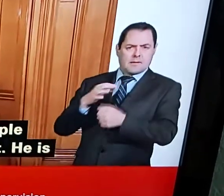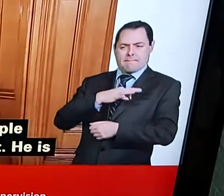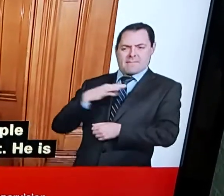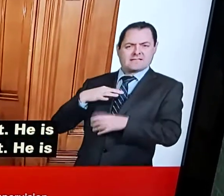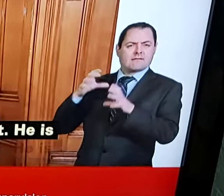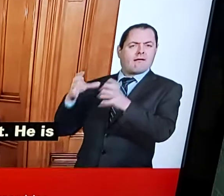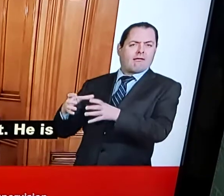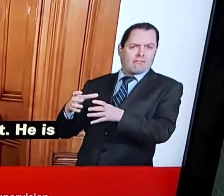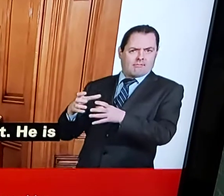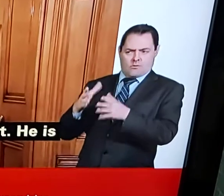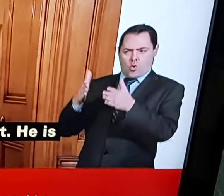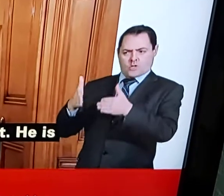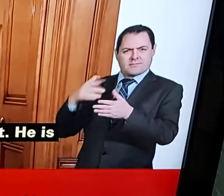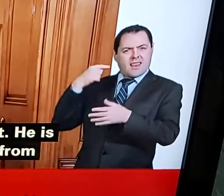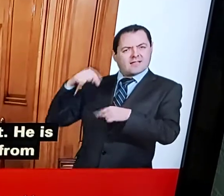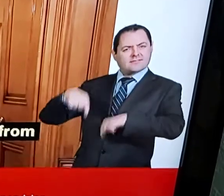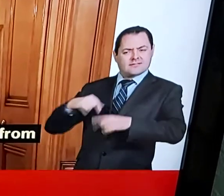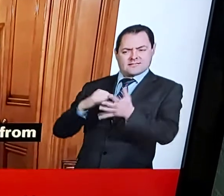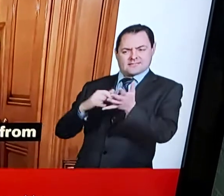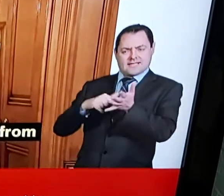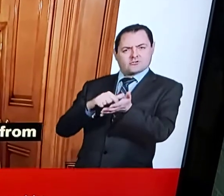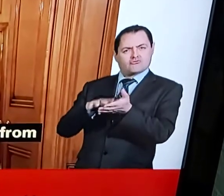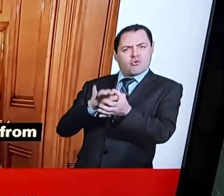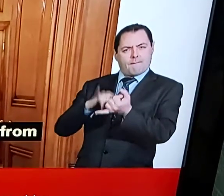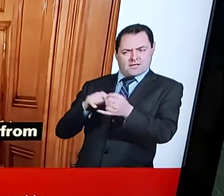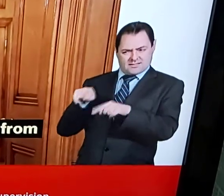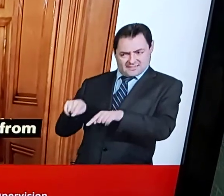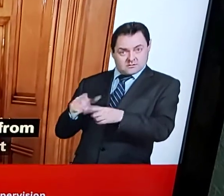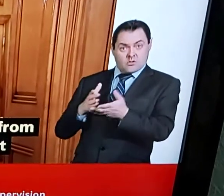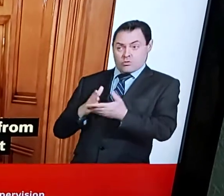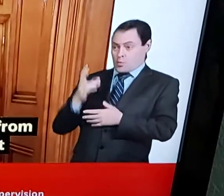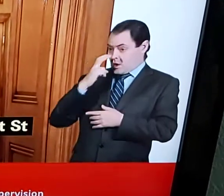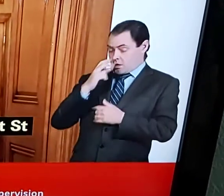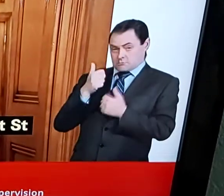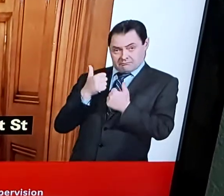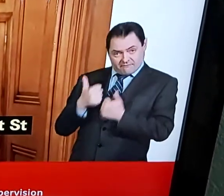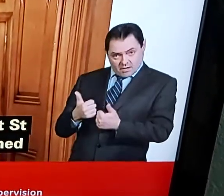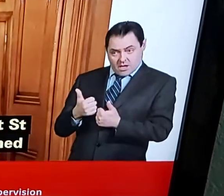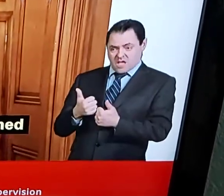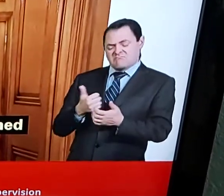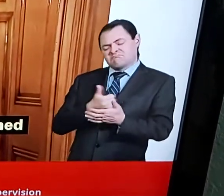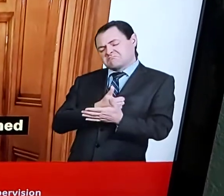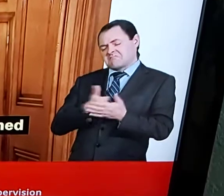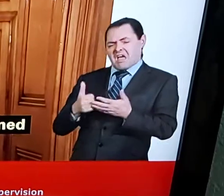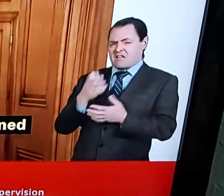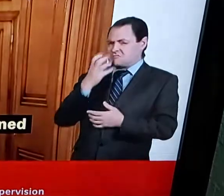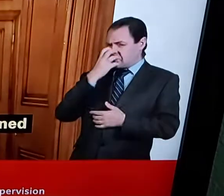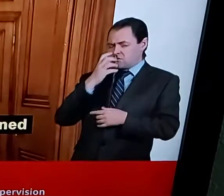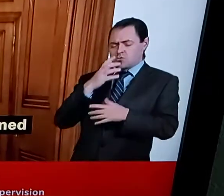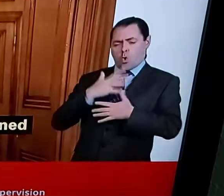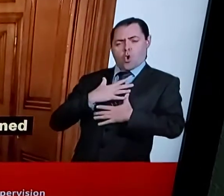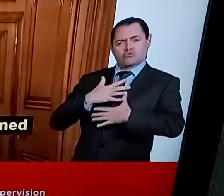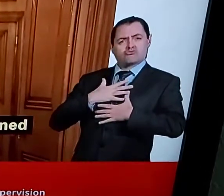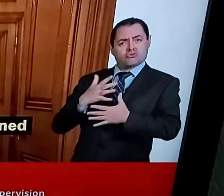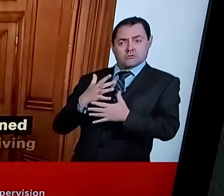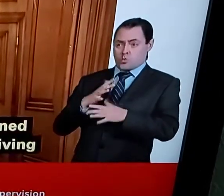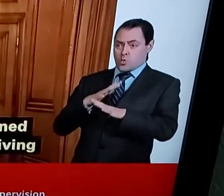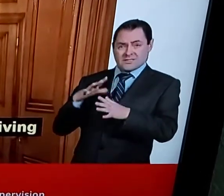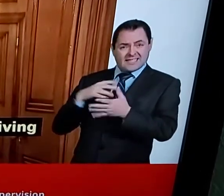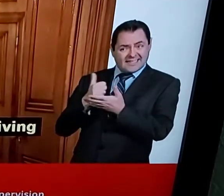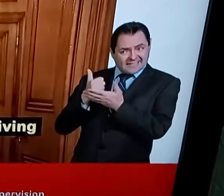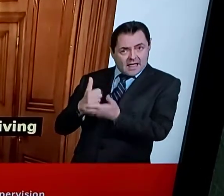Hospital. He remains stable overnight. He's receiving standard oxygen treatment and breathing without any assistance.